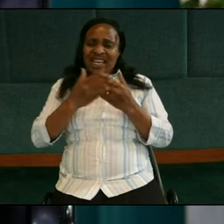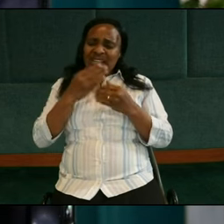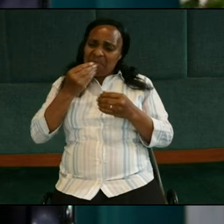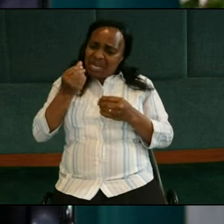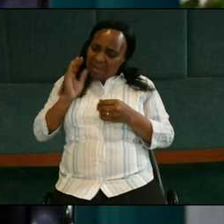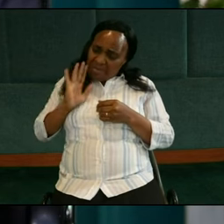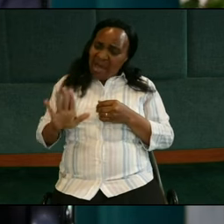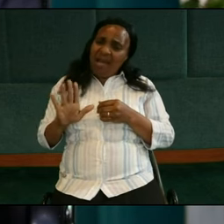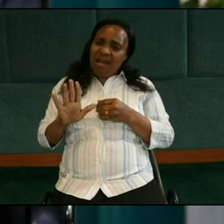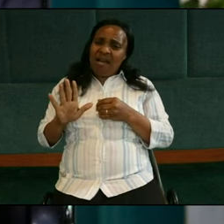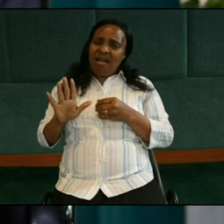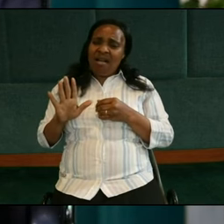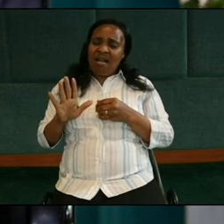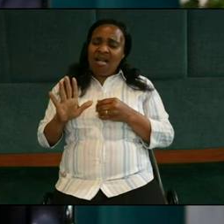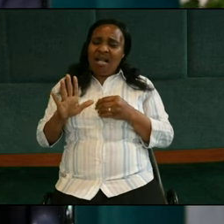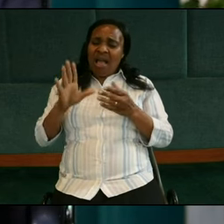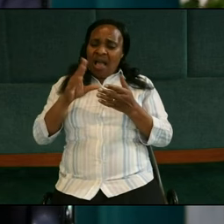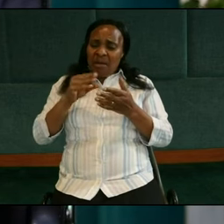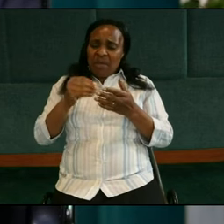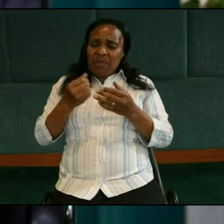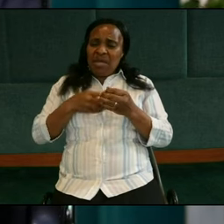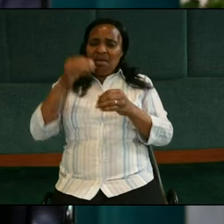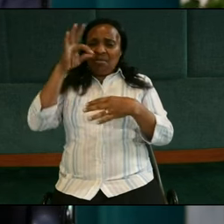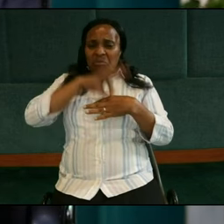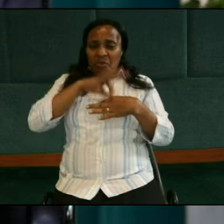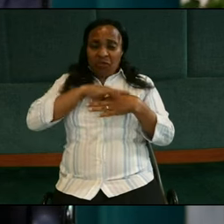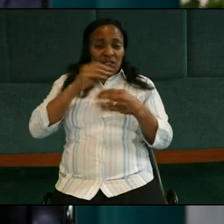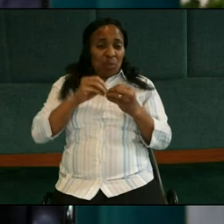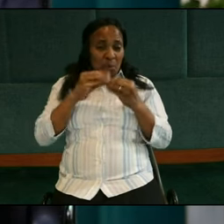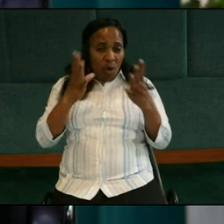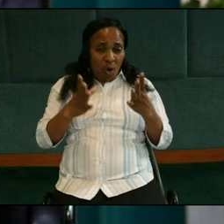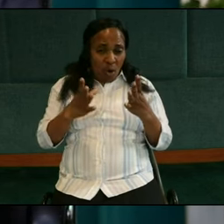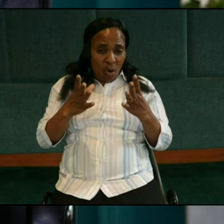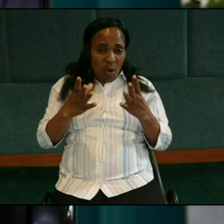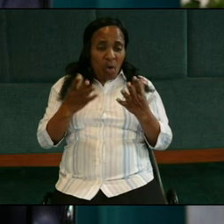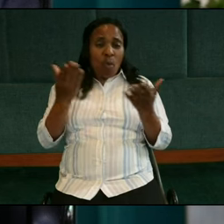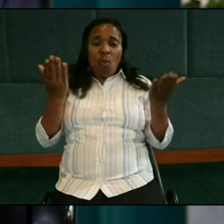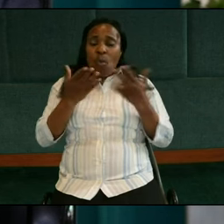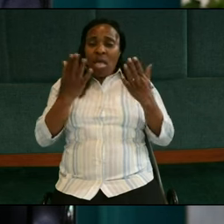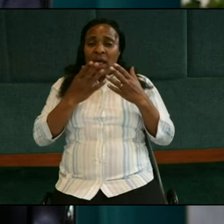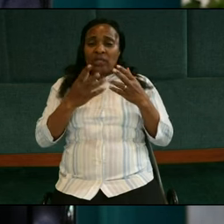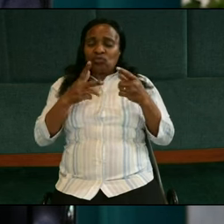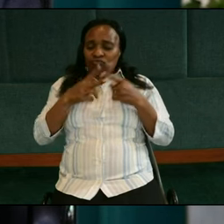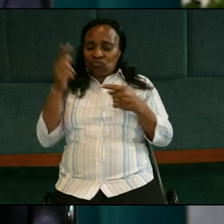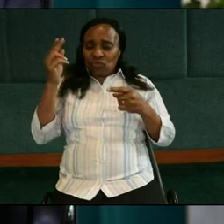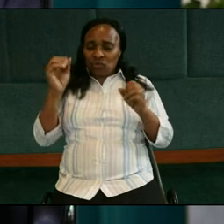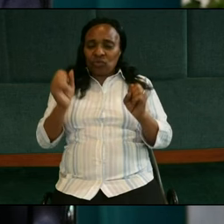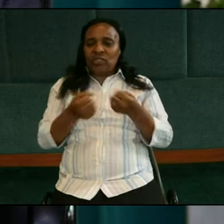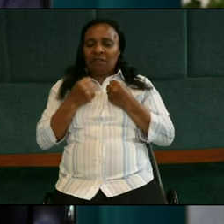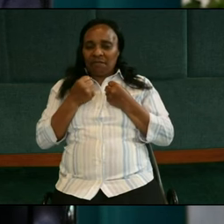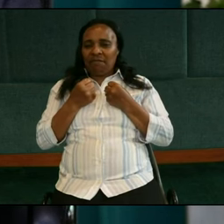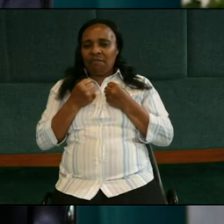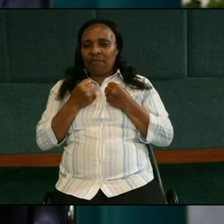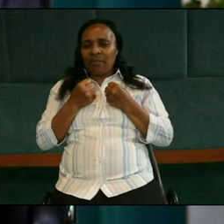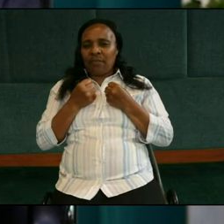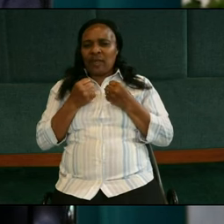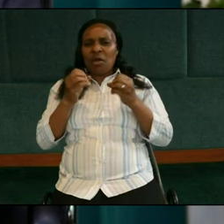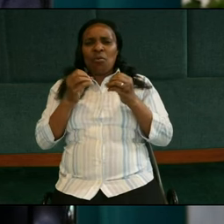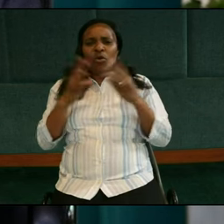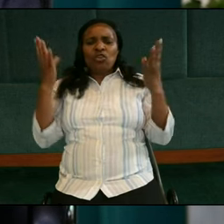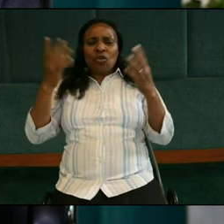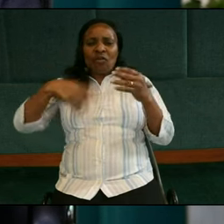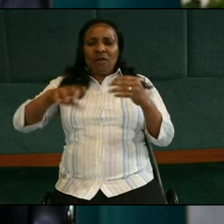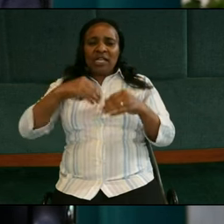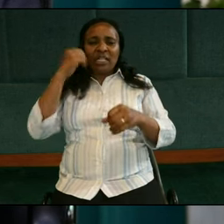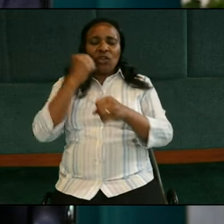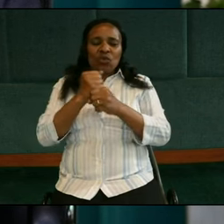money, how he could earn more, and above all, where he could cut to save. You know, the same way most of us are